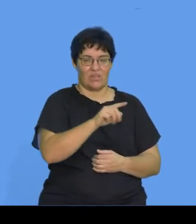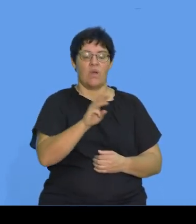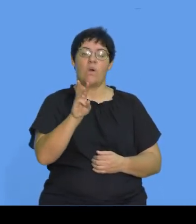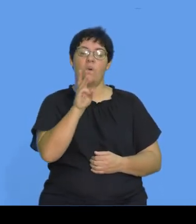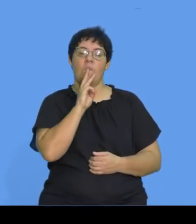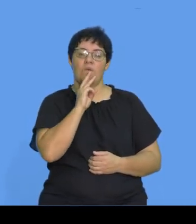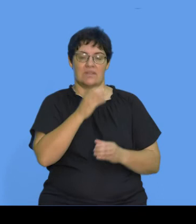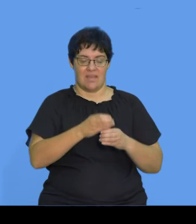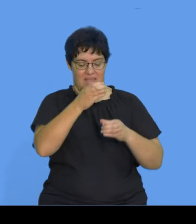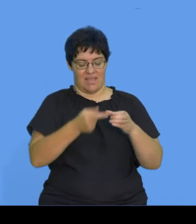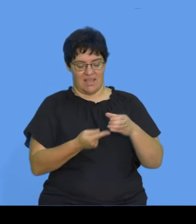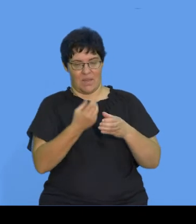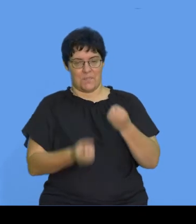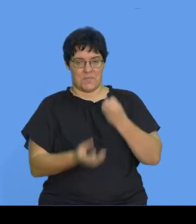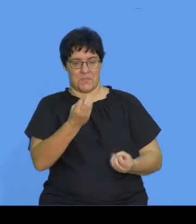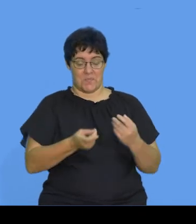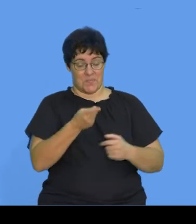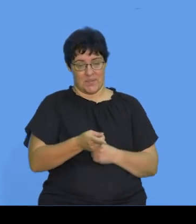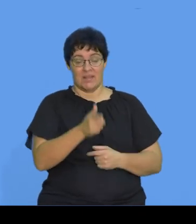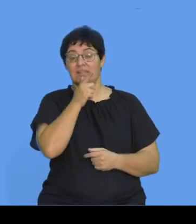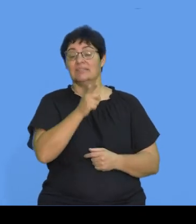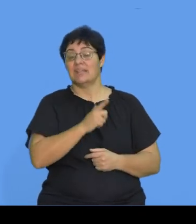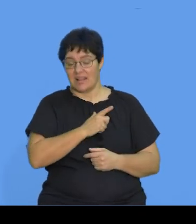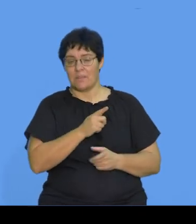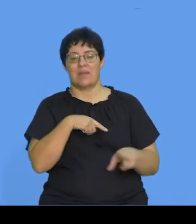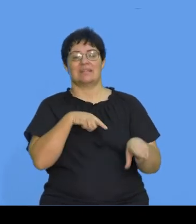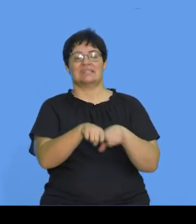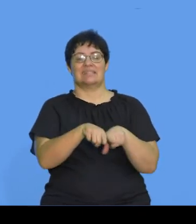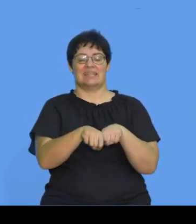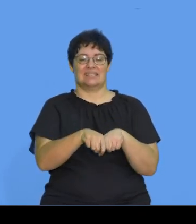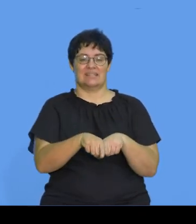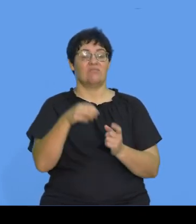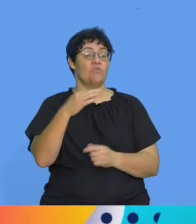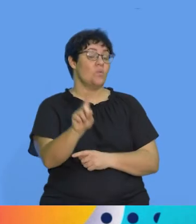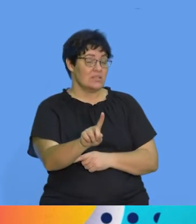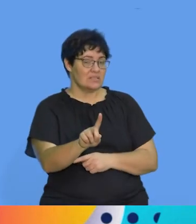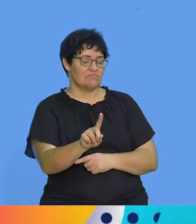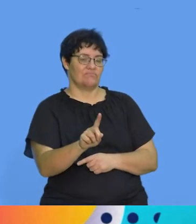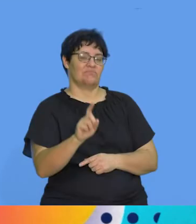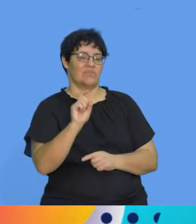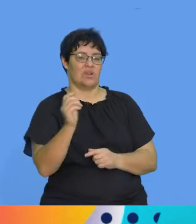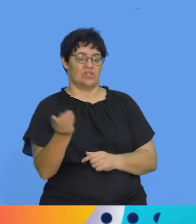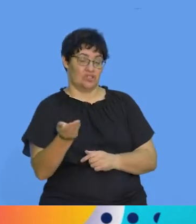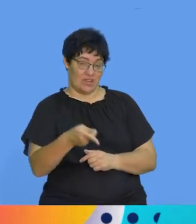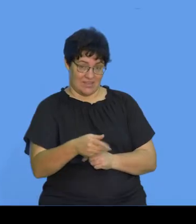got a water bath, right? And it tells me that I am testing for sugar,